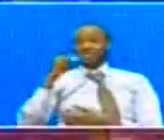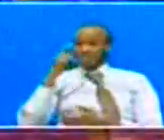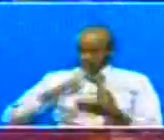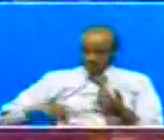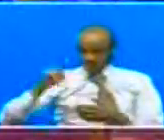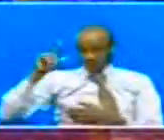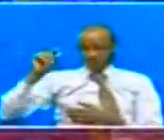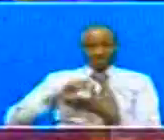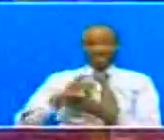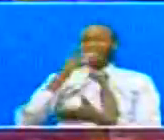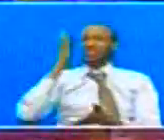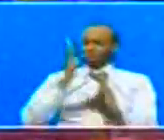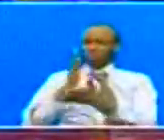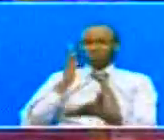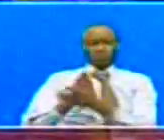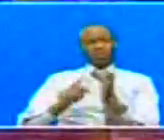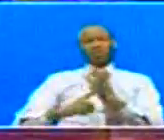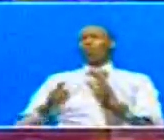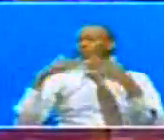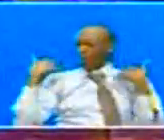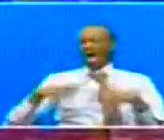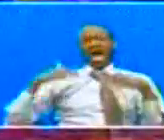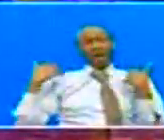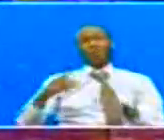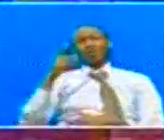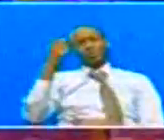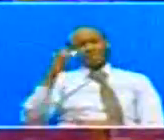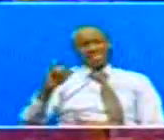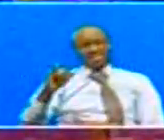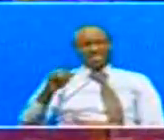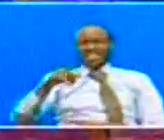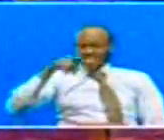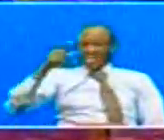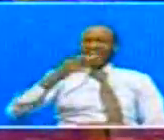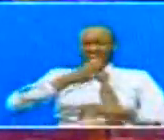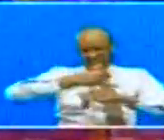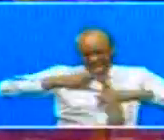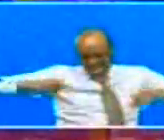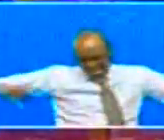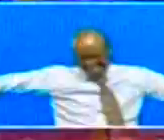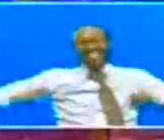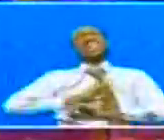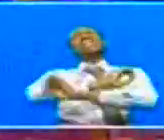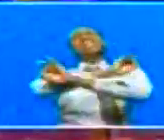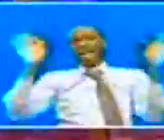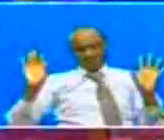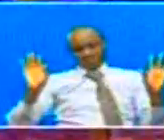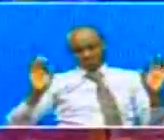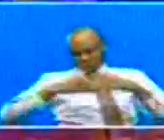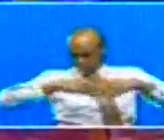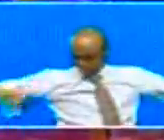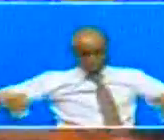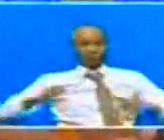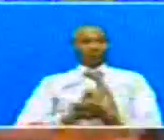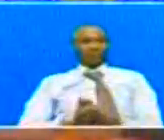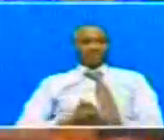says, absolutely great show tonight, Tony Gachoka. The line is clearly drawn. Well,